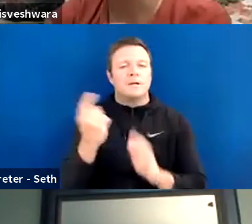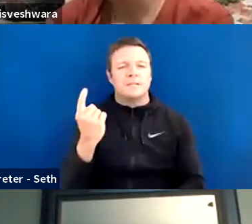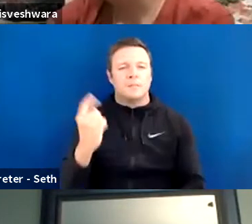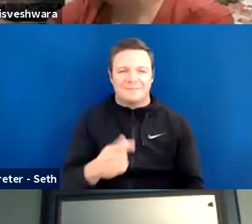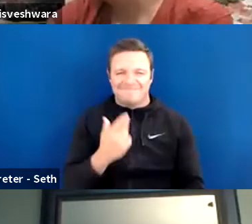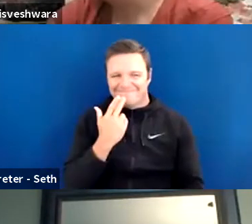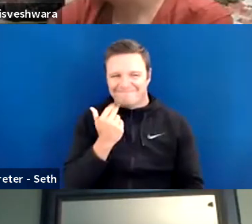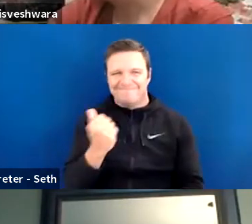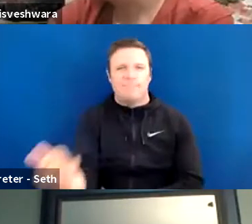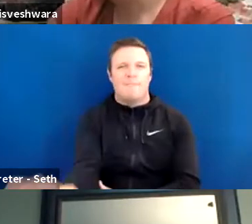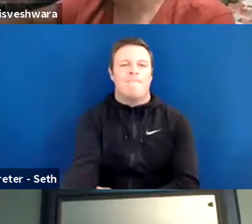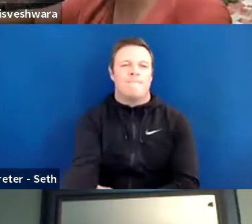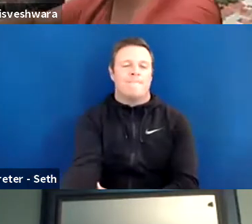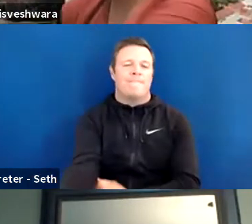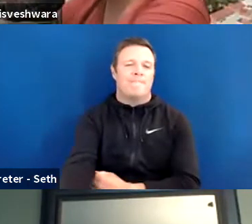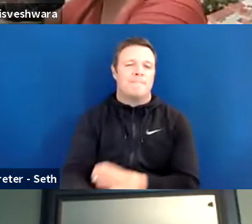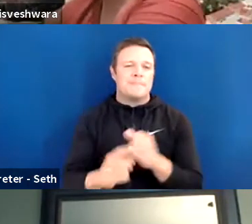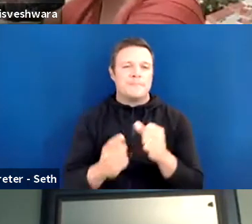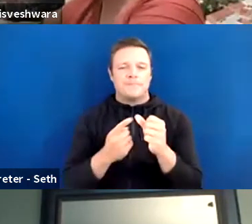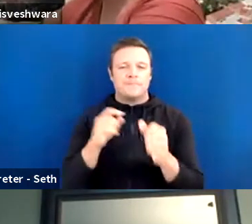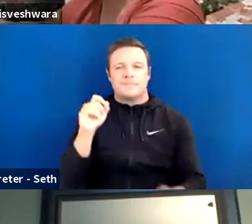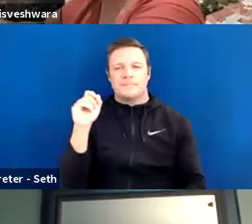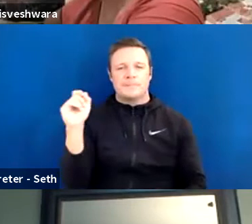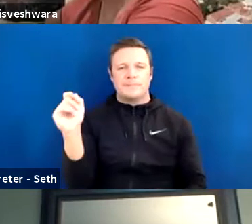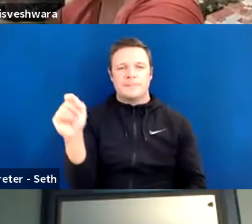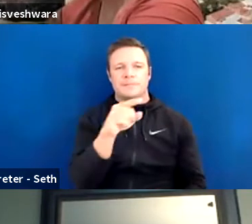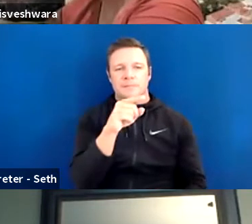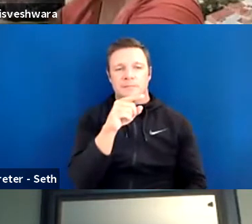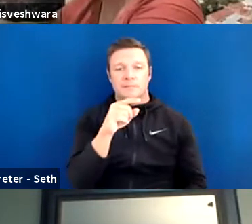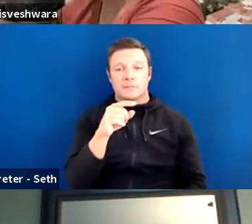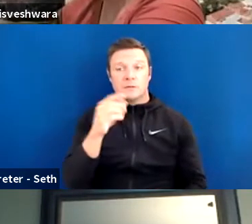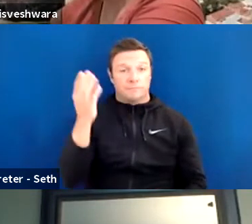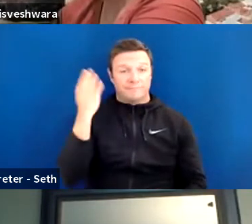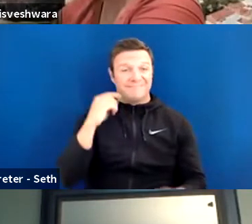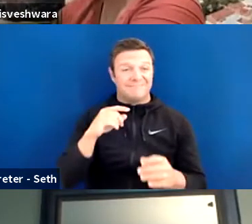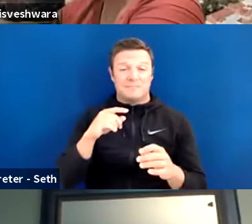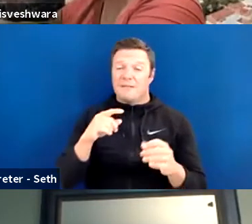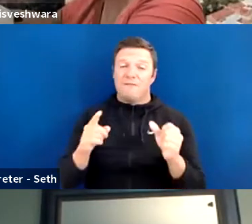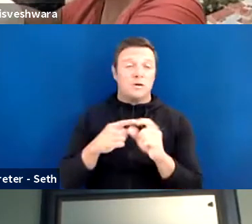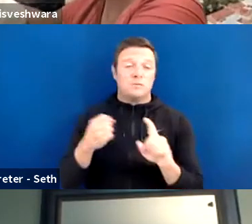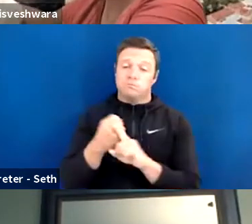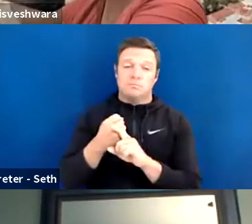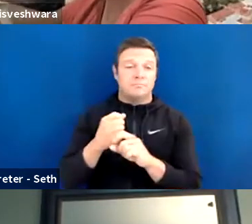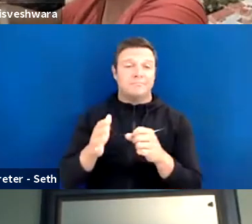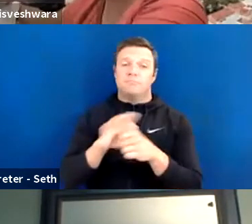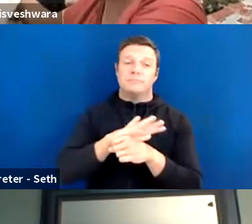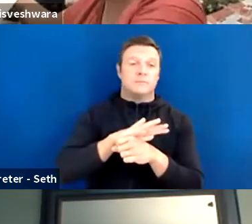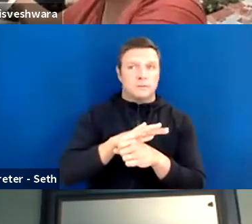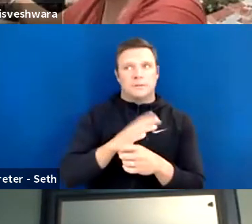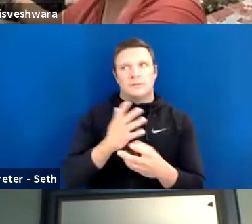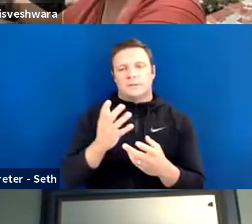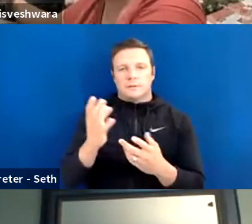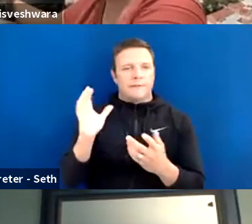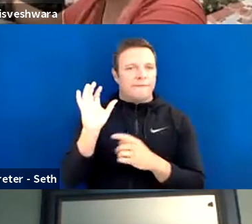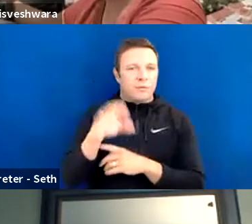question we have today, at the start of the pandemic, we were all forced to move our classes